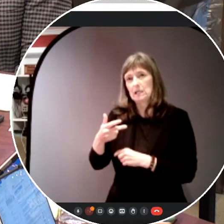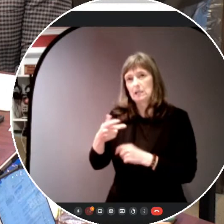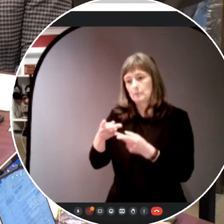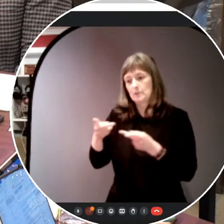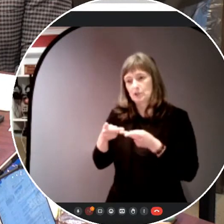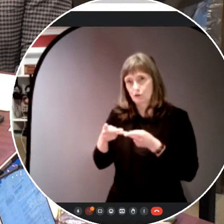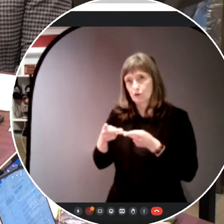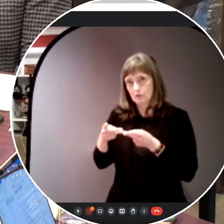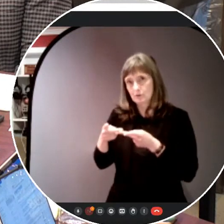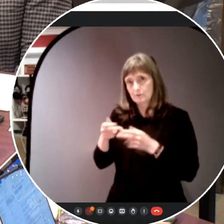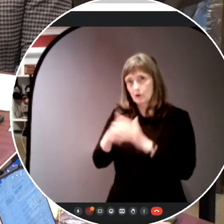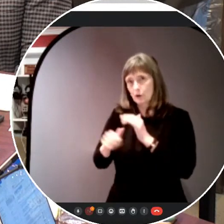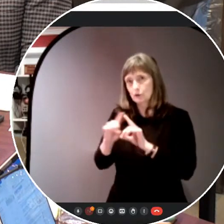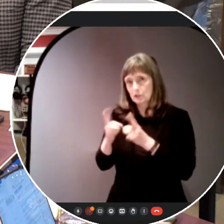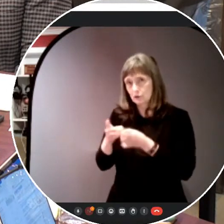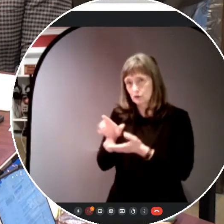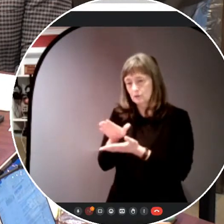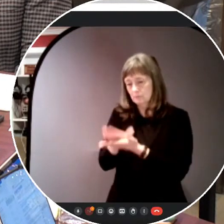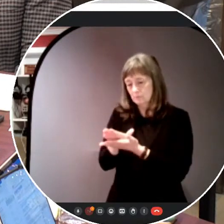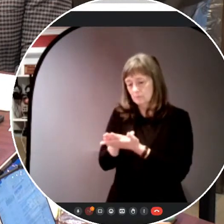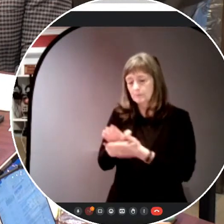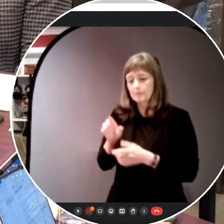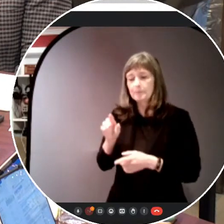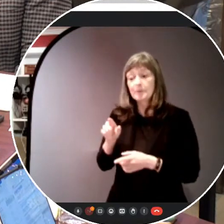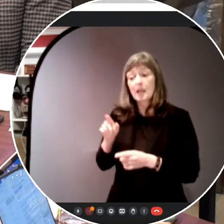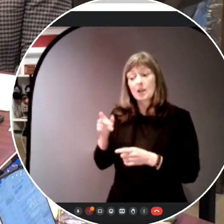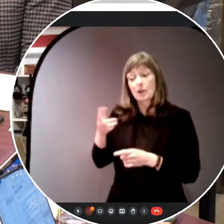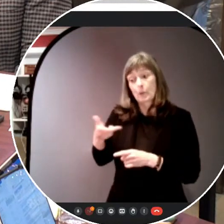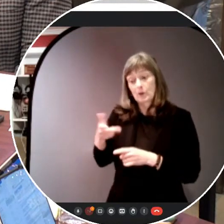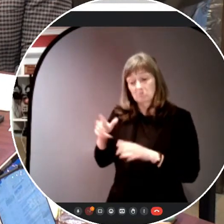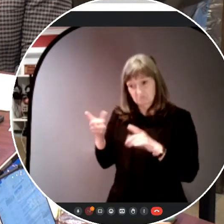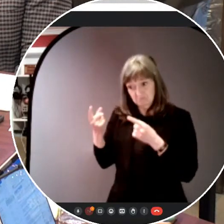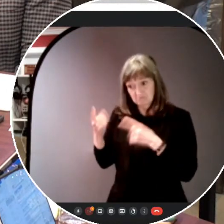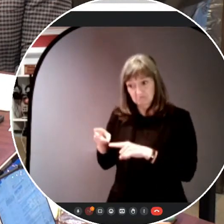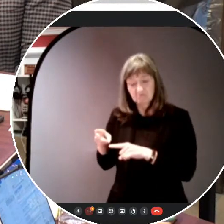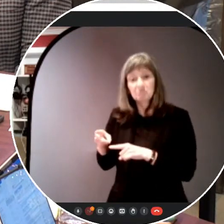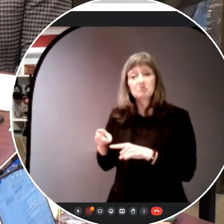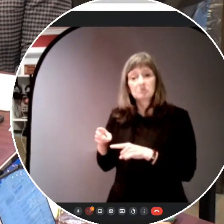district, got together and agreed to provide